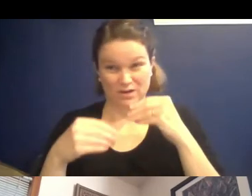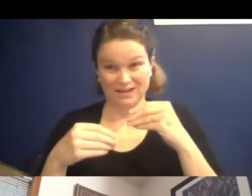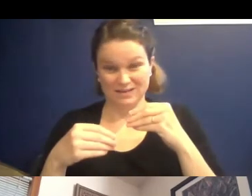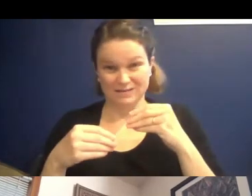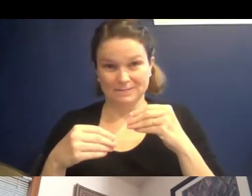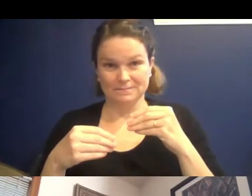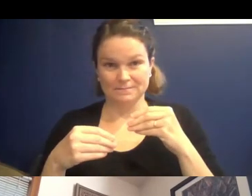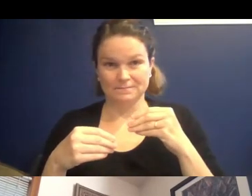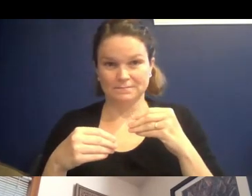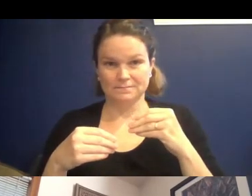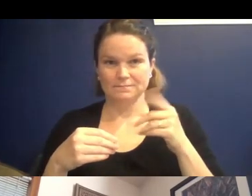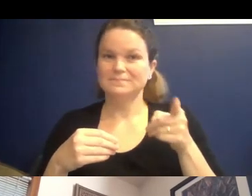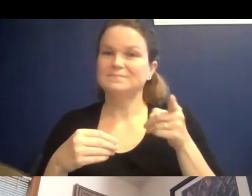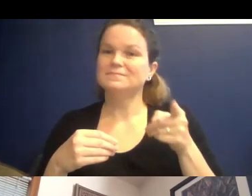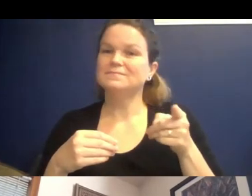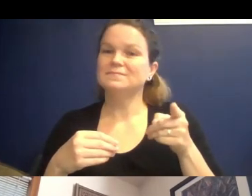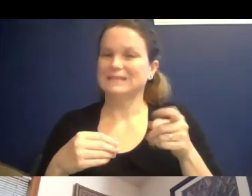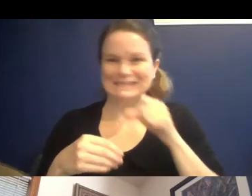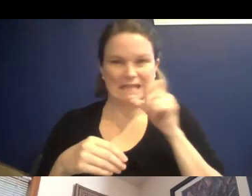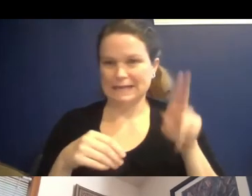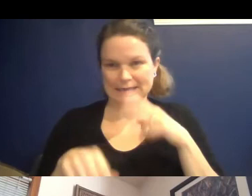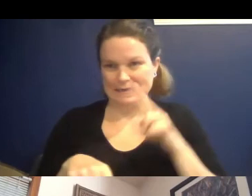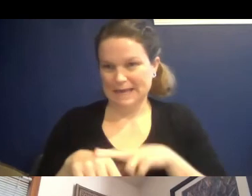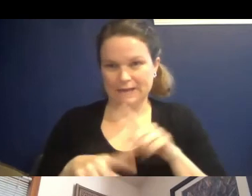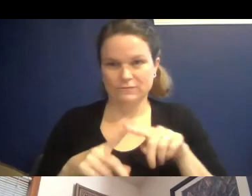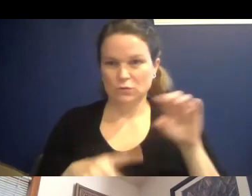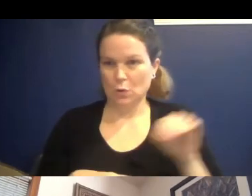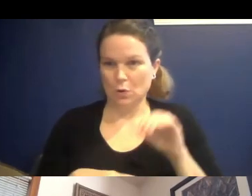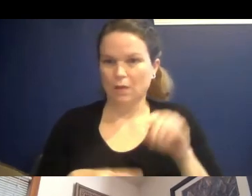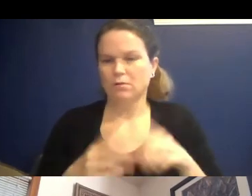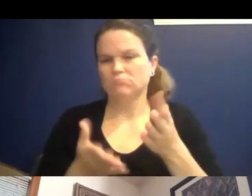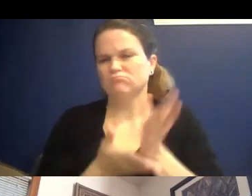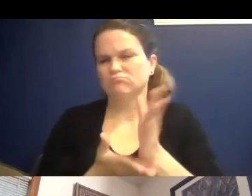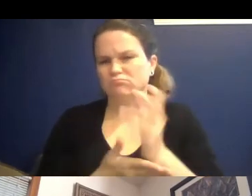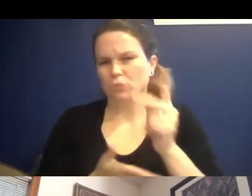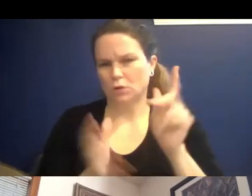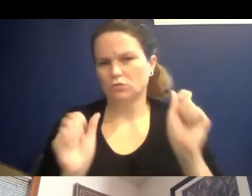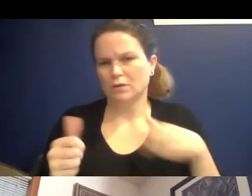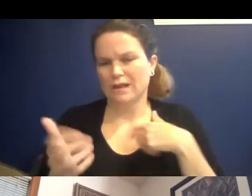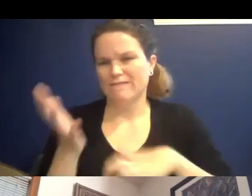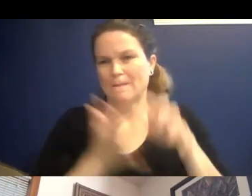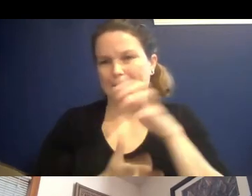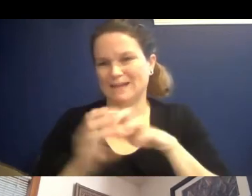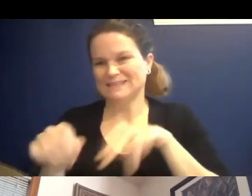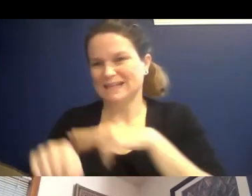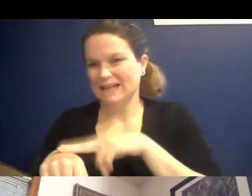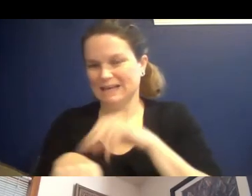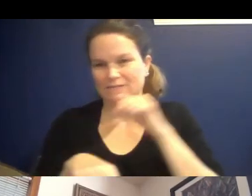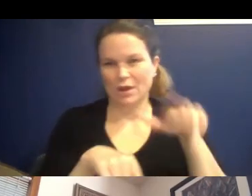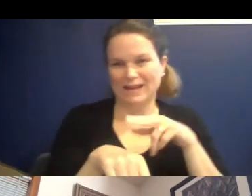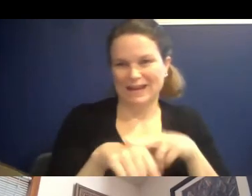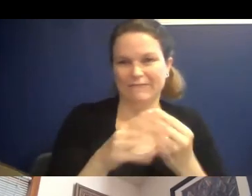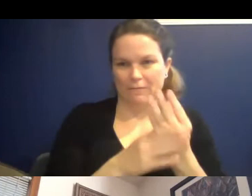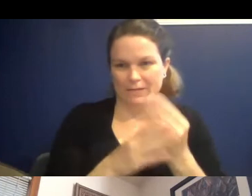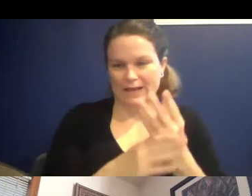not this yarrow is not native to Oregon, but it's okay to have a mix of native and non-native plants that